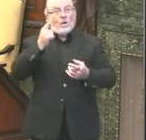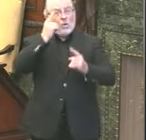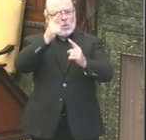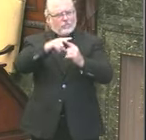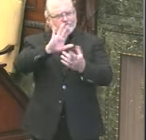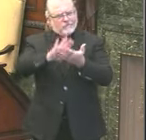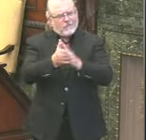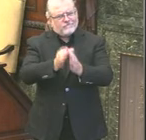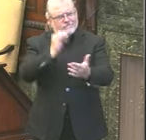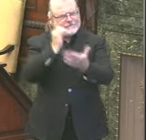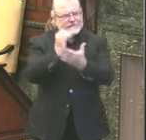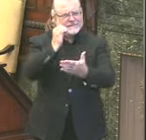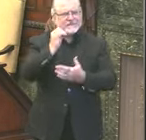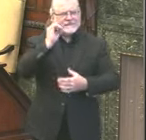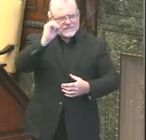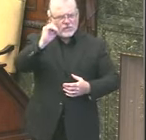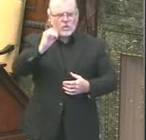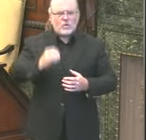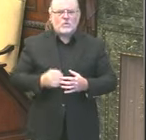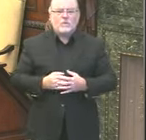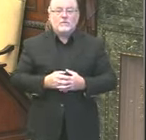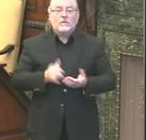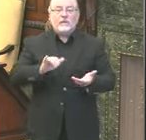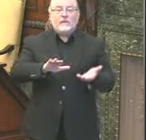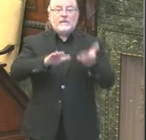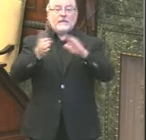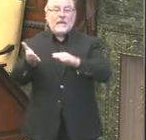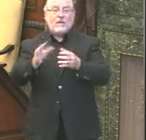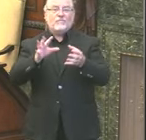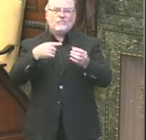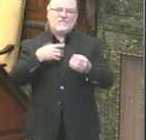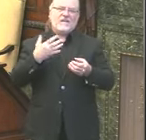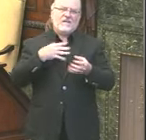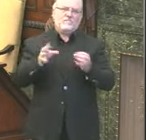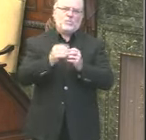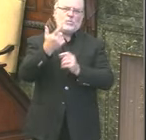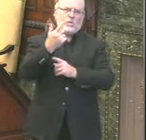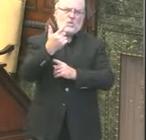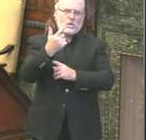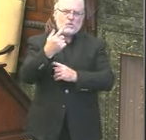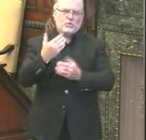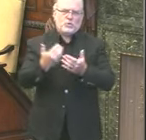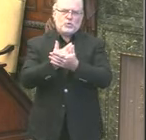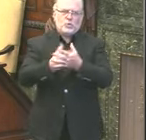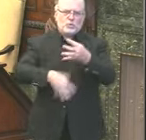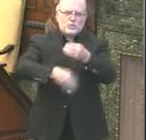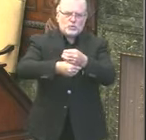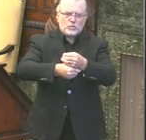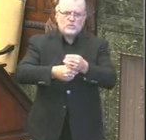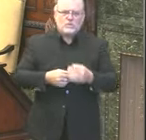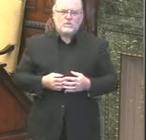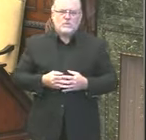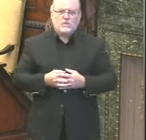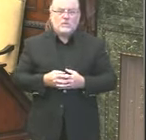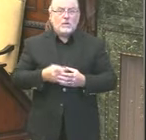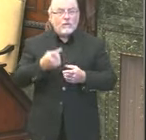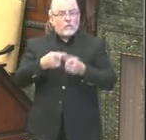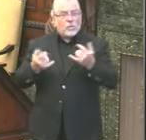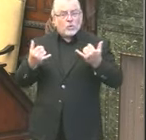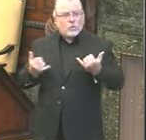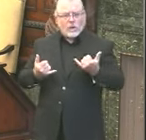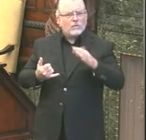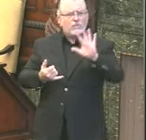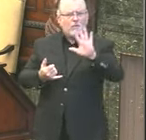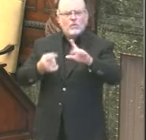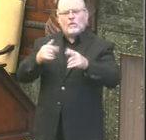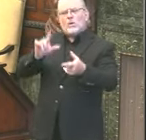today. That is not the number of deaths that have occurred today. That's the number of deaths that come to our awareness today. We periodically match our database